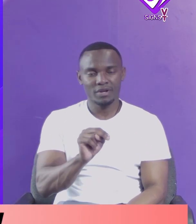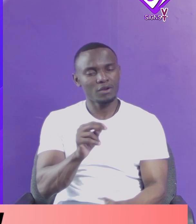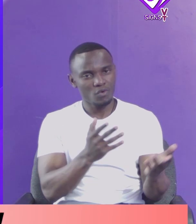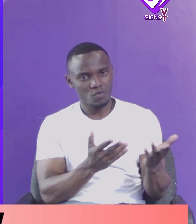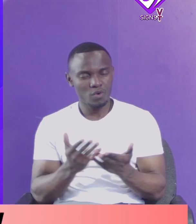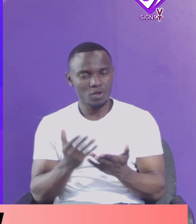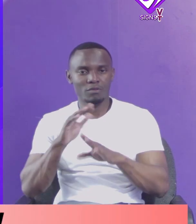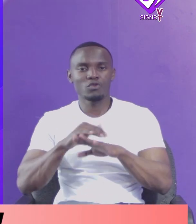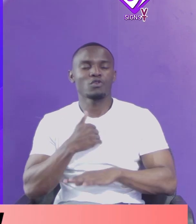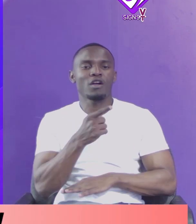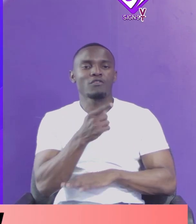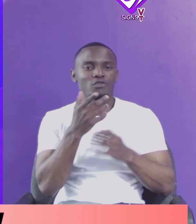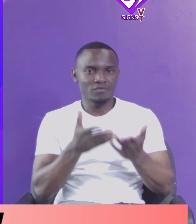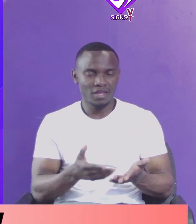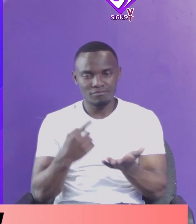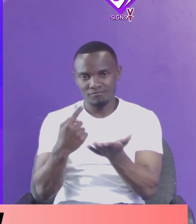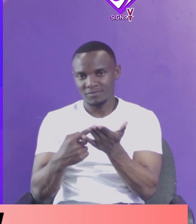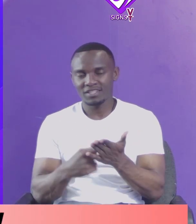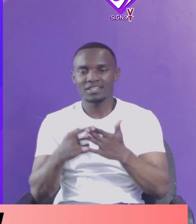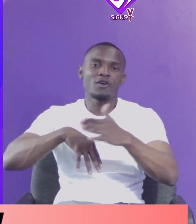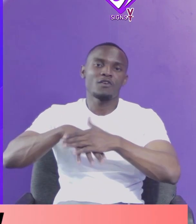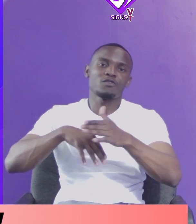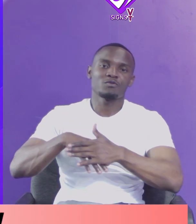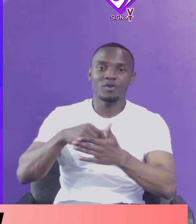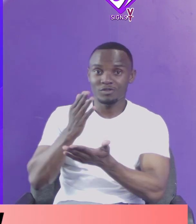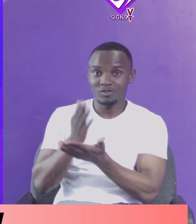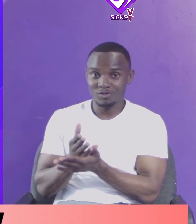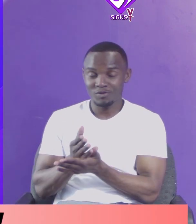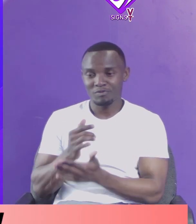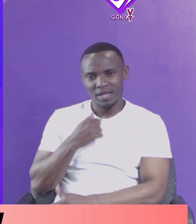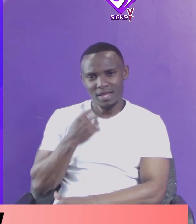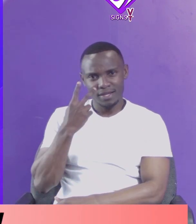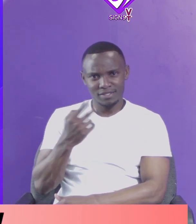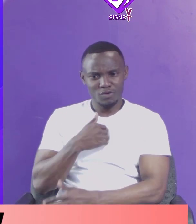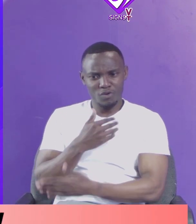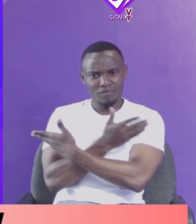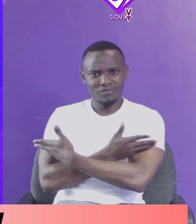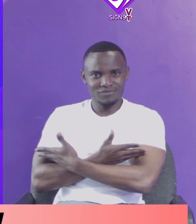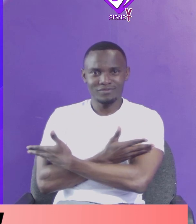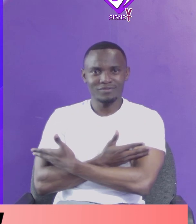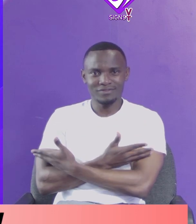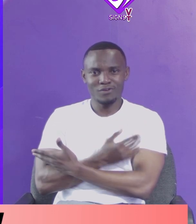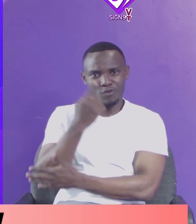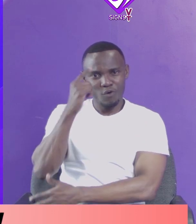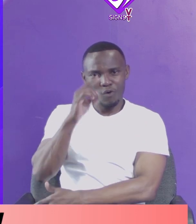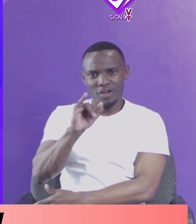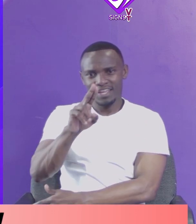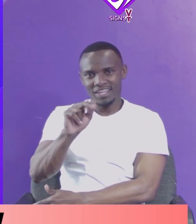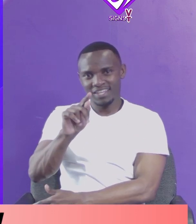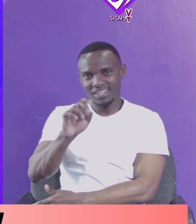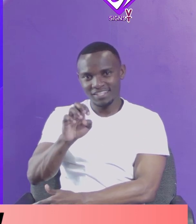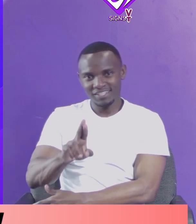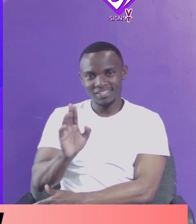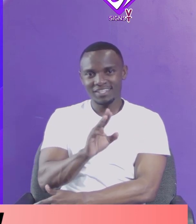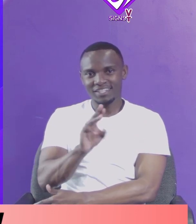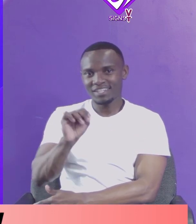have you on the set today, talking matters football. Sindio? I can see you having a jersey Inter Miami. Is there any reason behind that?